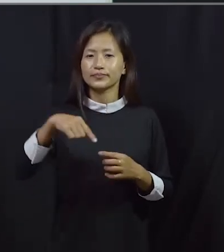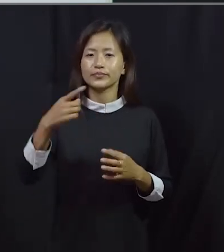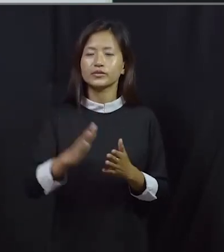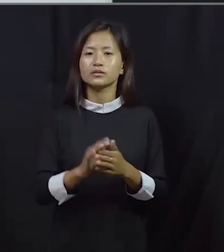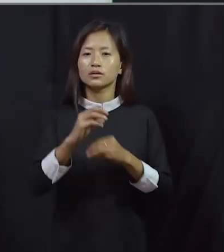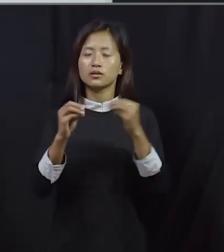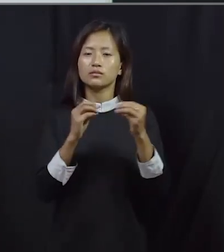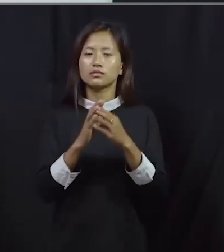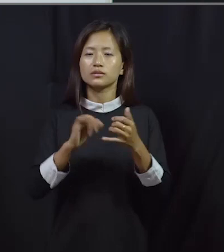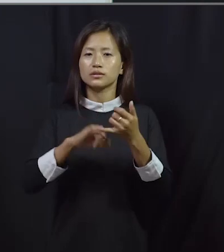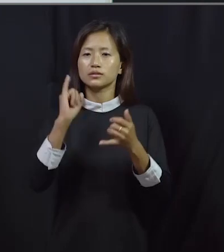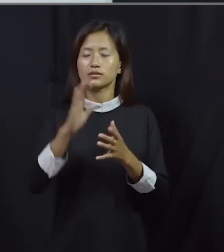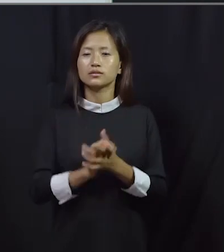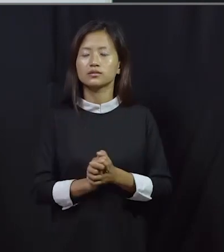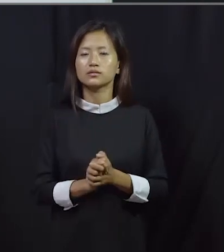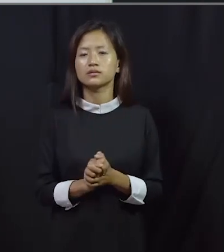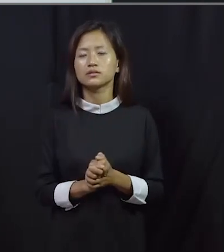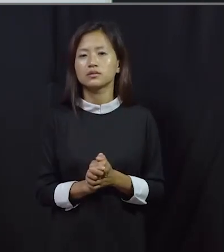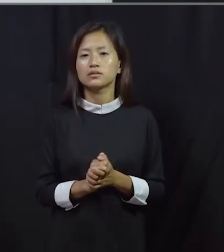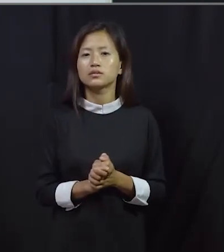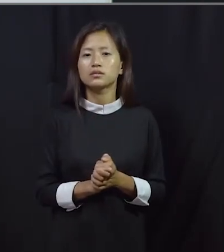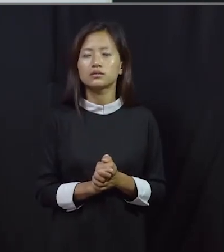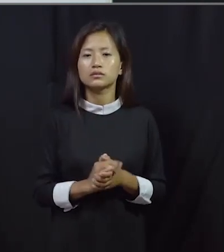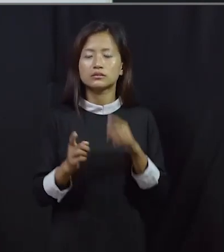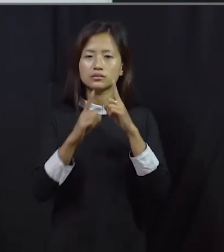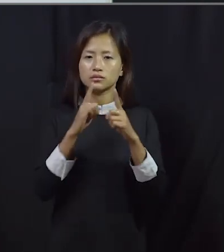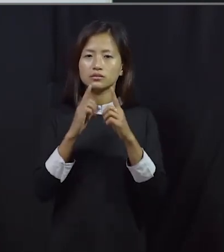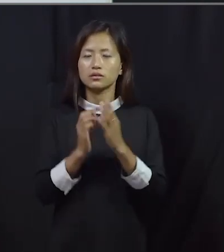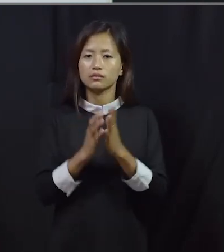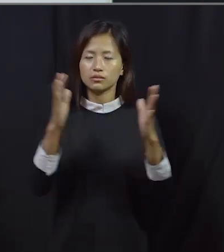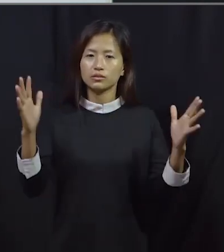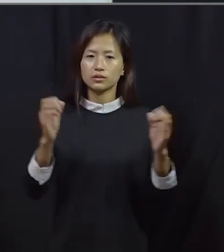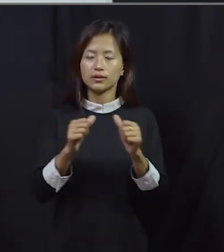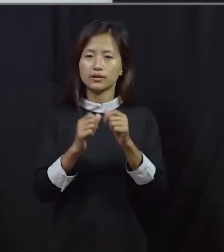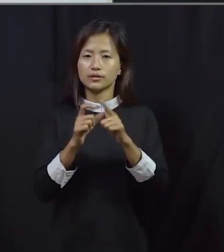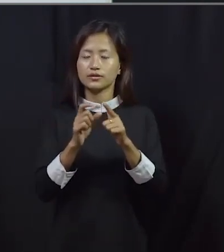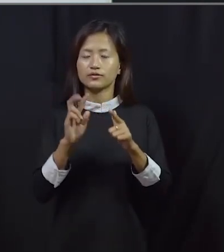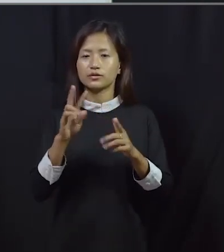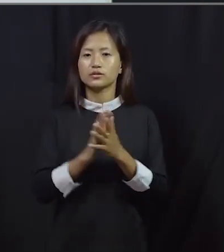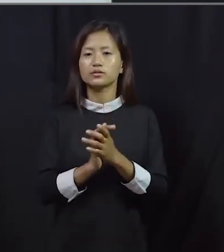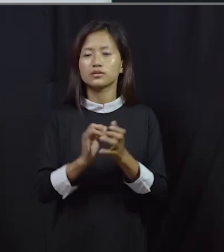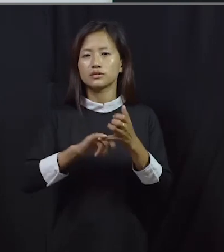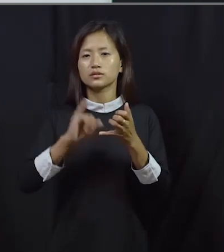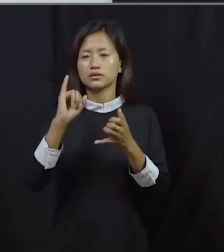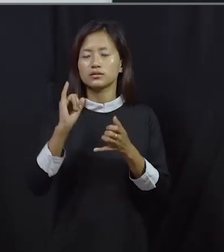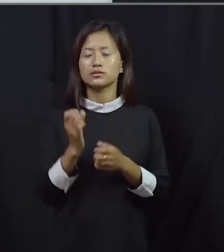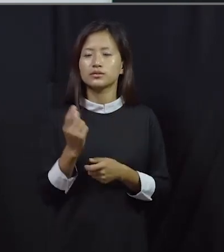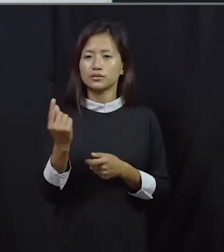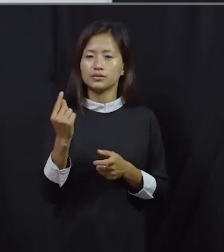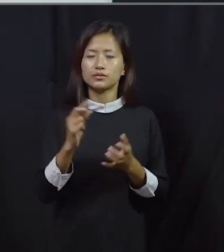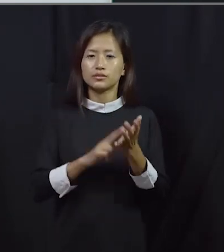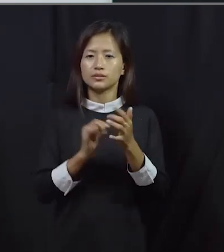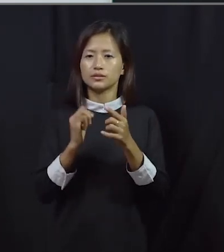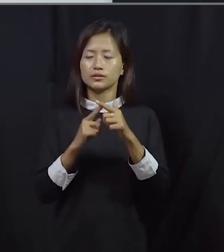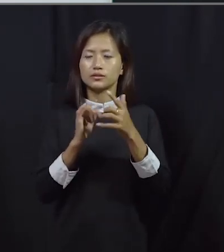about the SI, and now we'll discuss more advantages of SI units. So